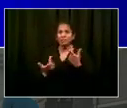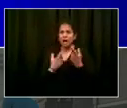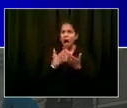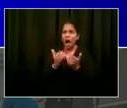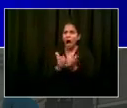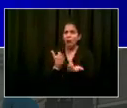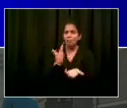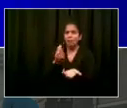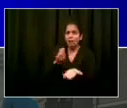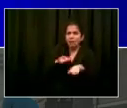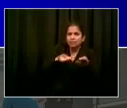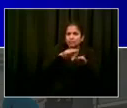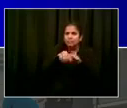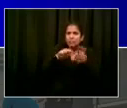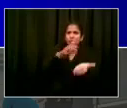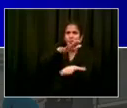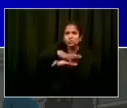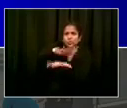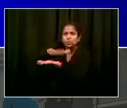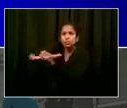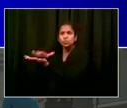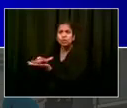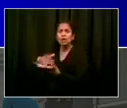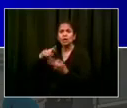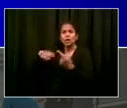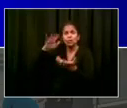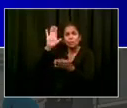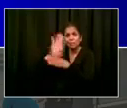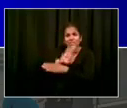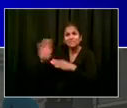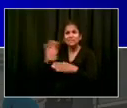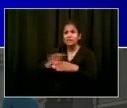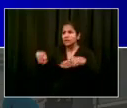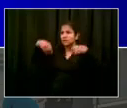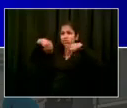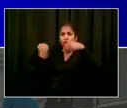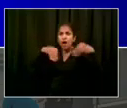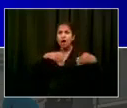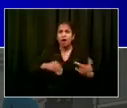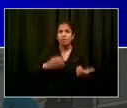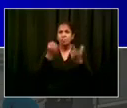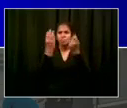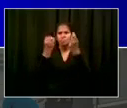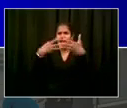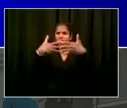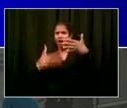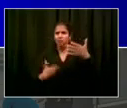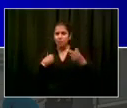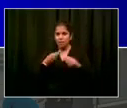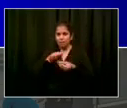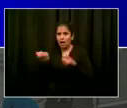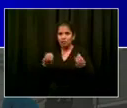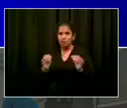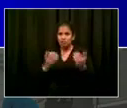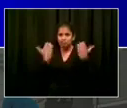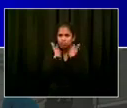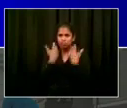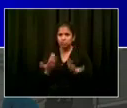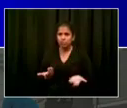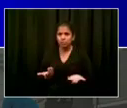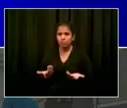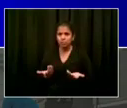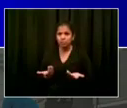see, we've made some progress, and our census team is doing a fantastic job going out to the people of this city, but we're